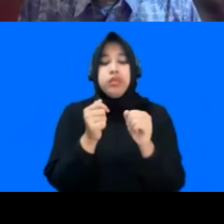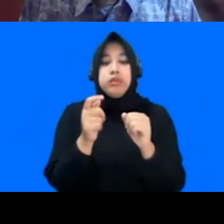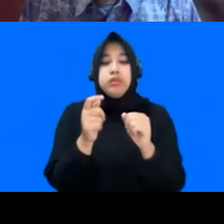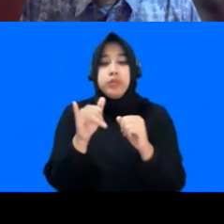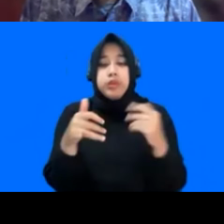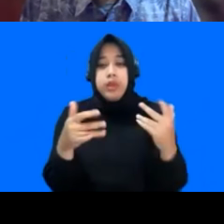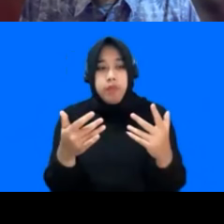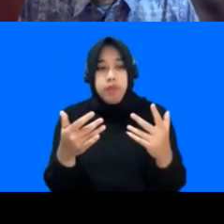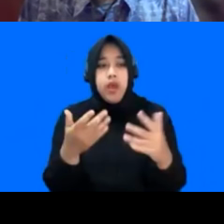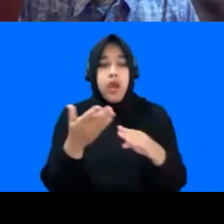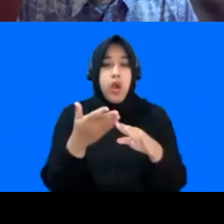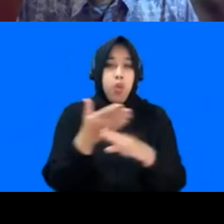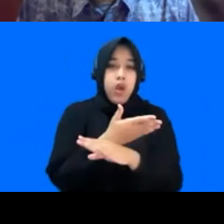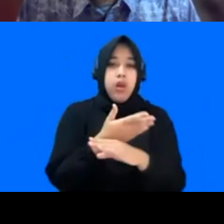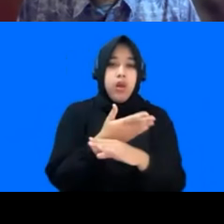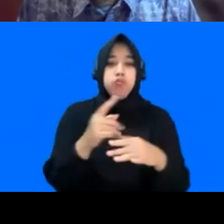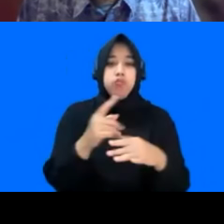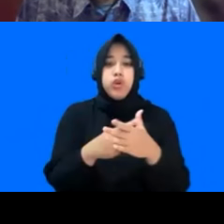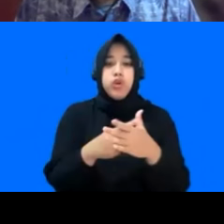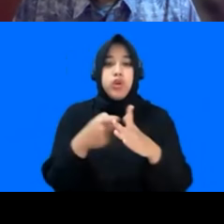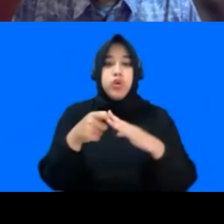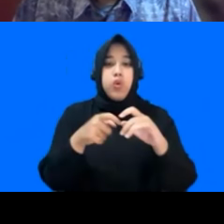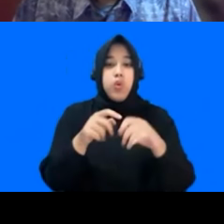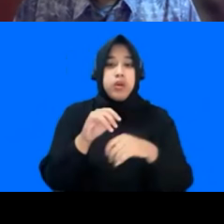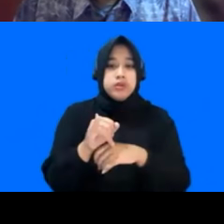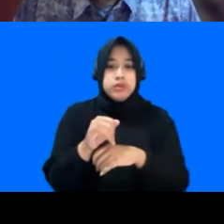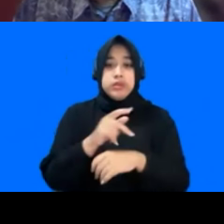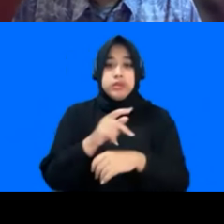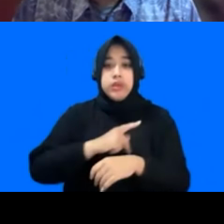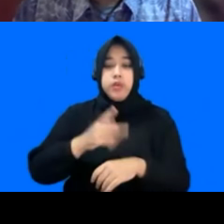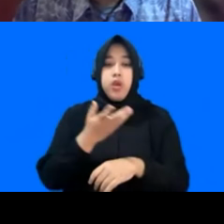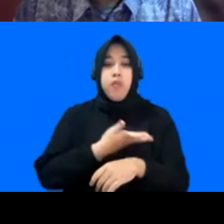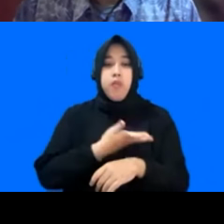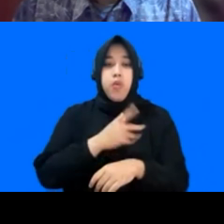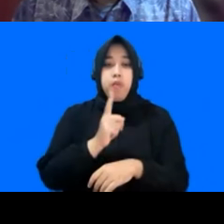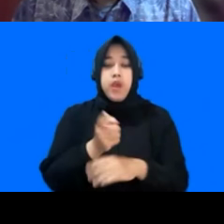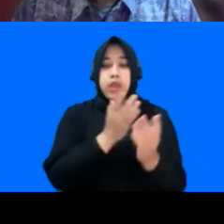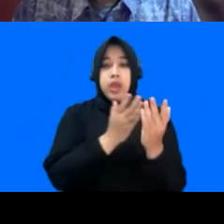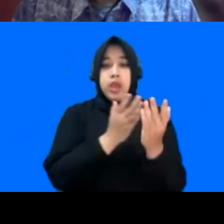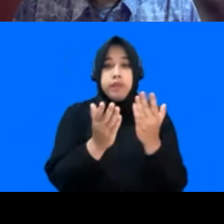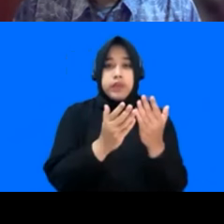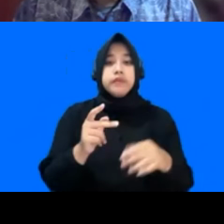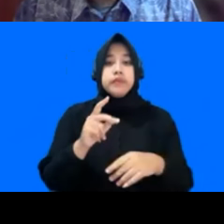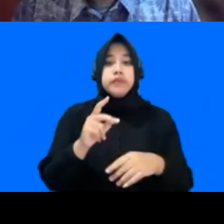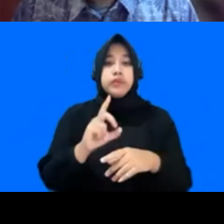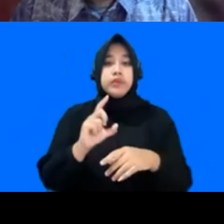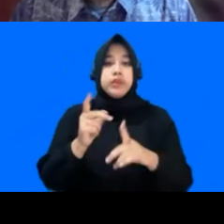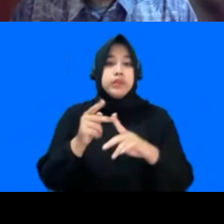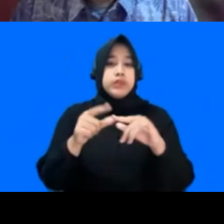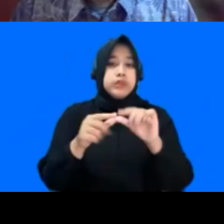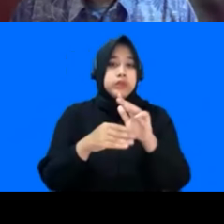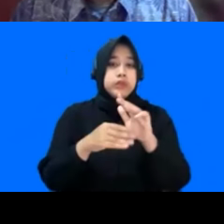the change.org platform to deliver our message and to find